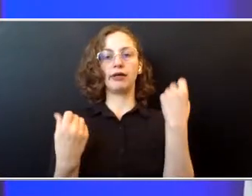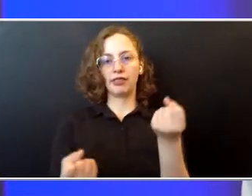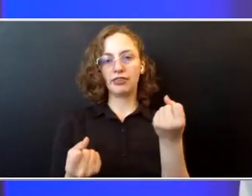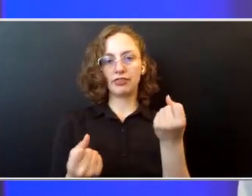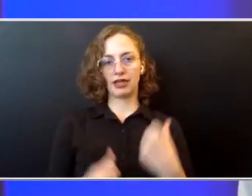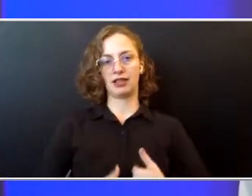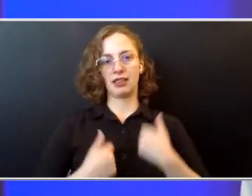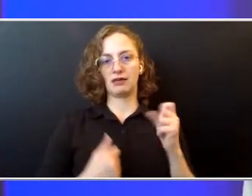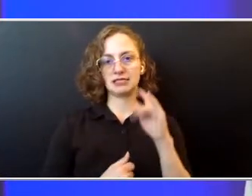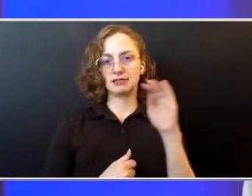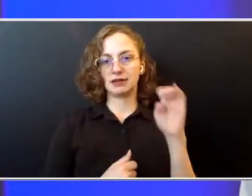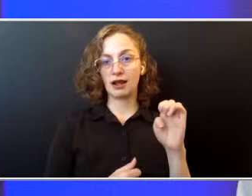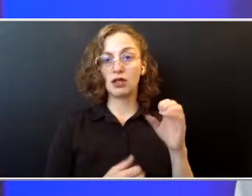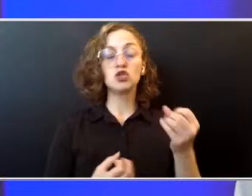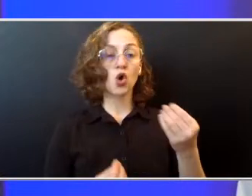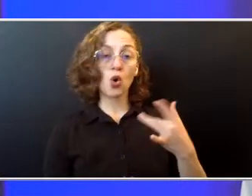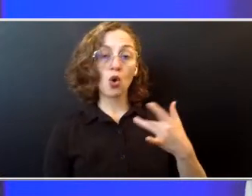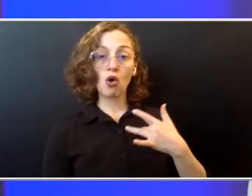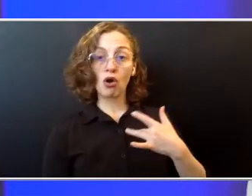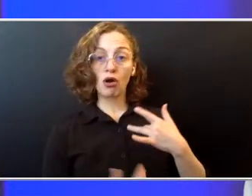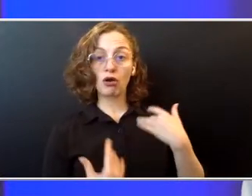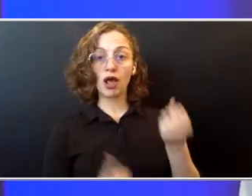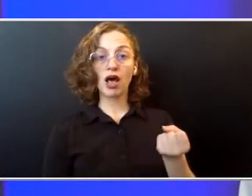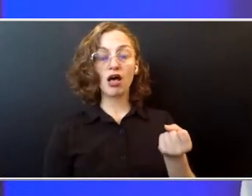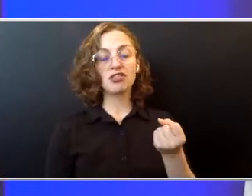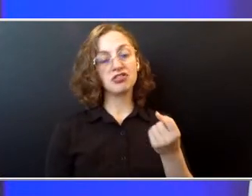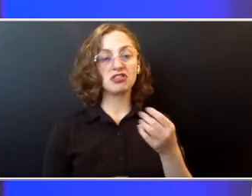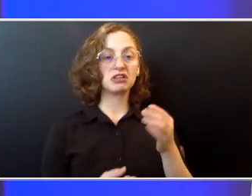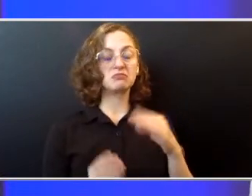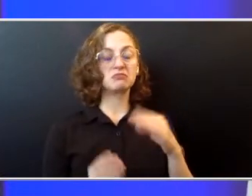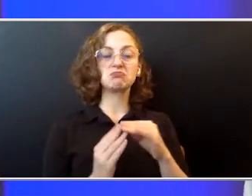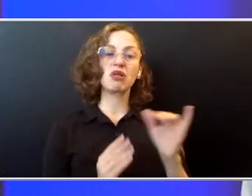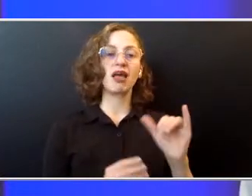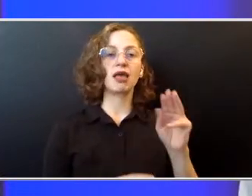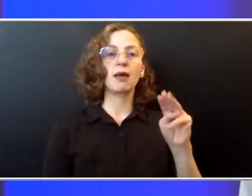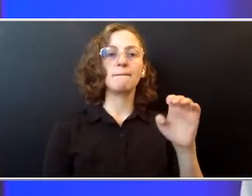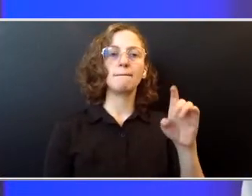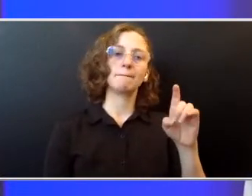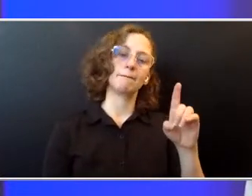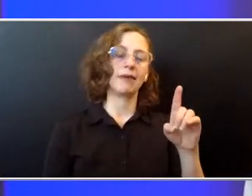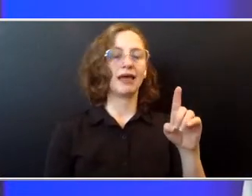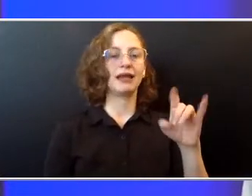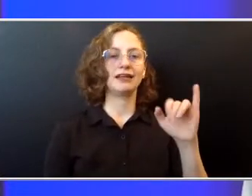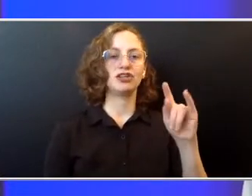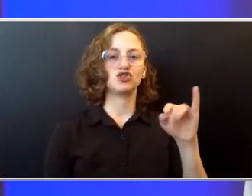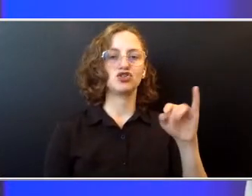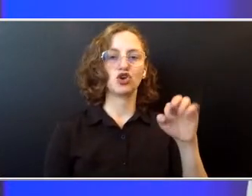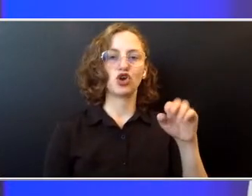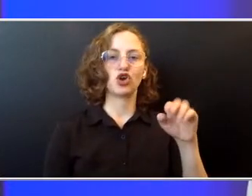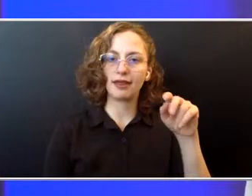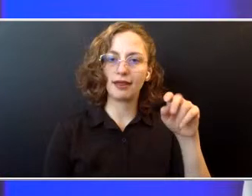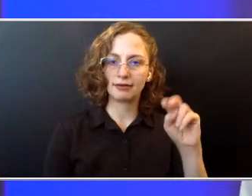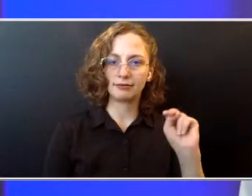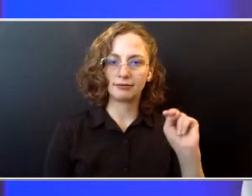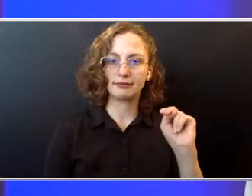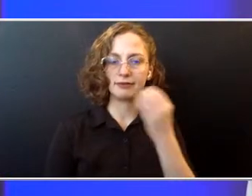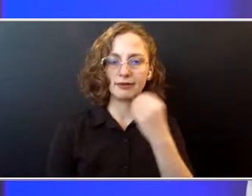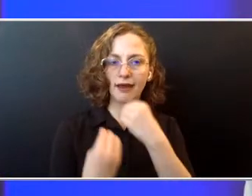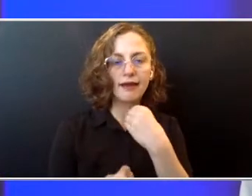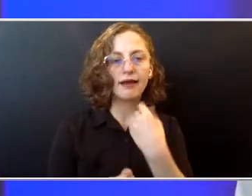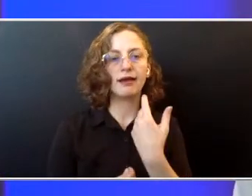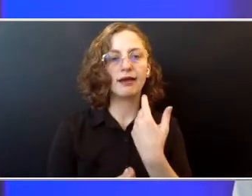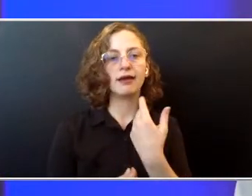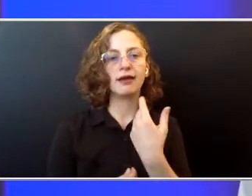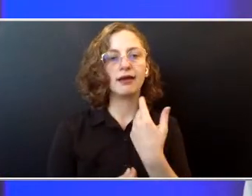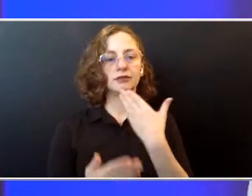Mediterranean focused diet or focusing more on healthy fruits and vegetables, whole grains, oily fishes, fish, I